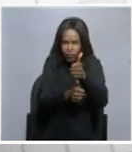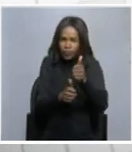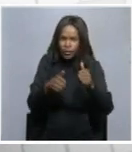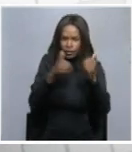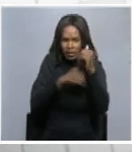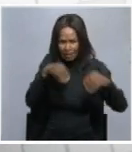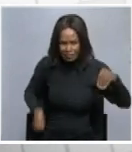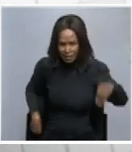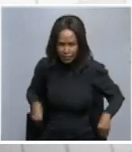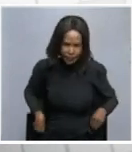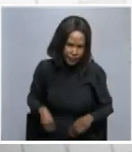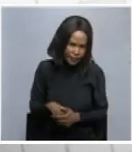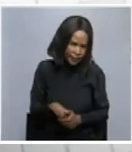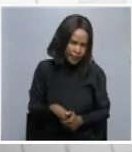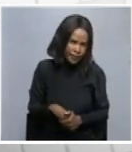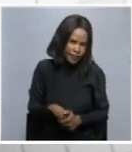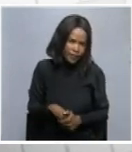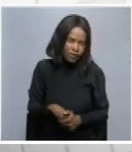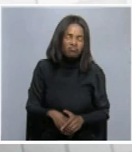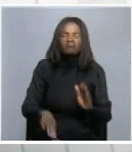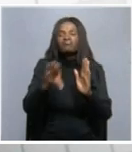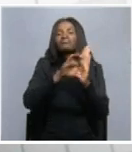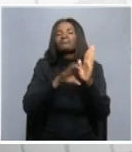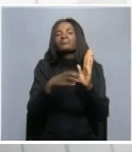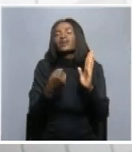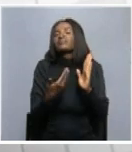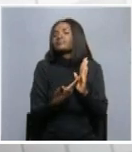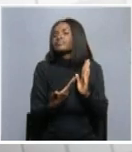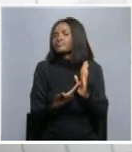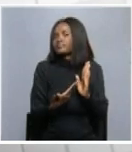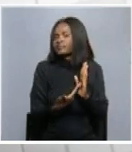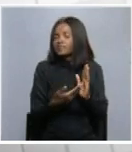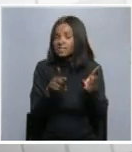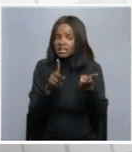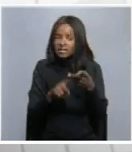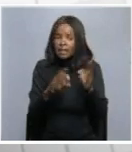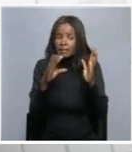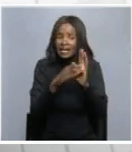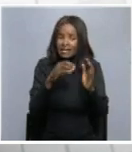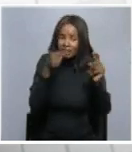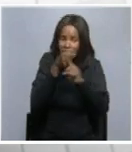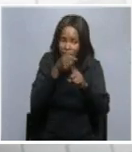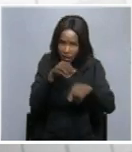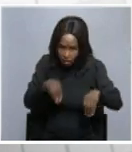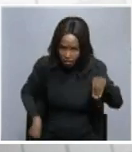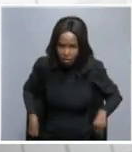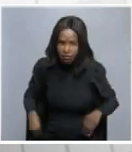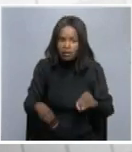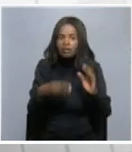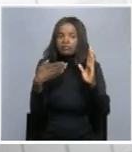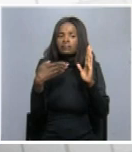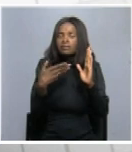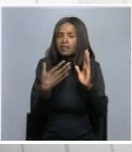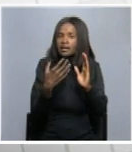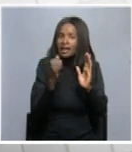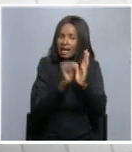ACC are clearly set out in the Constitution and in the Anti-Corruption Act. In particular,